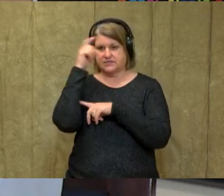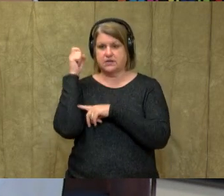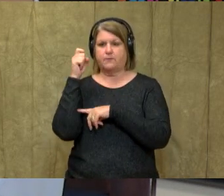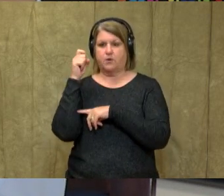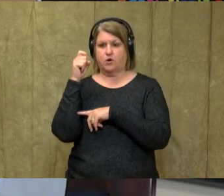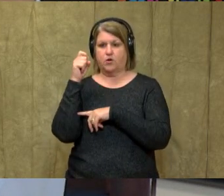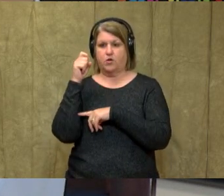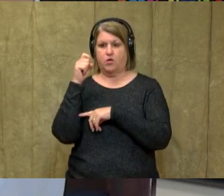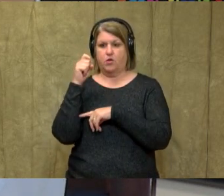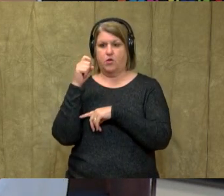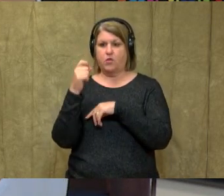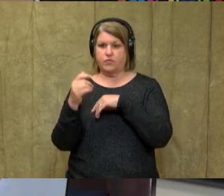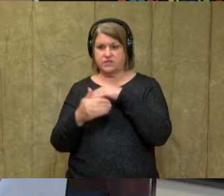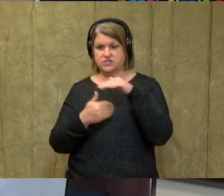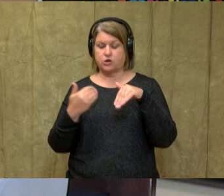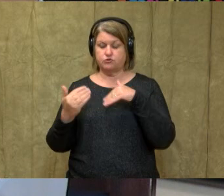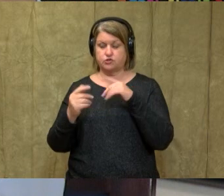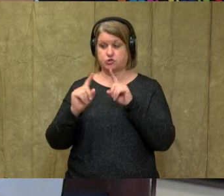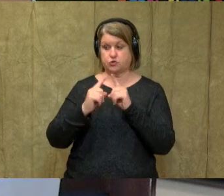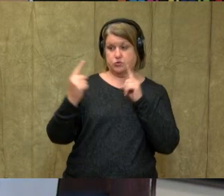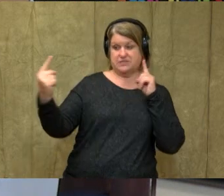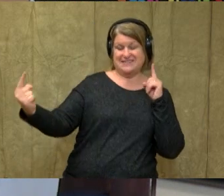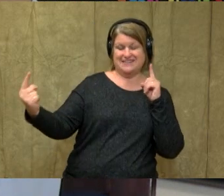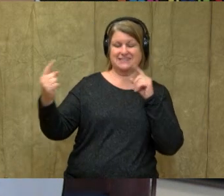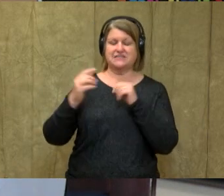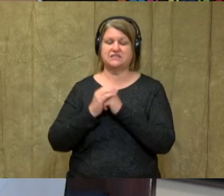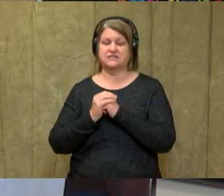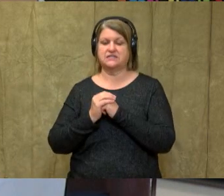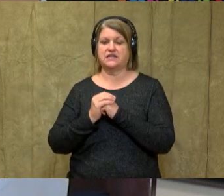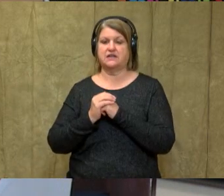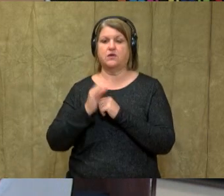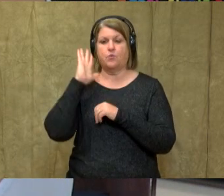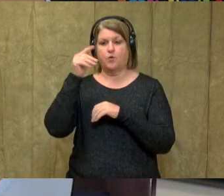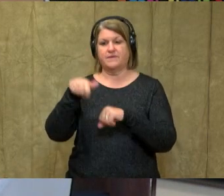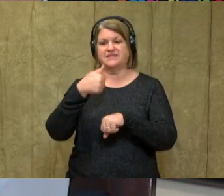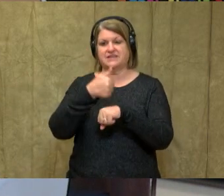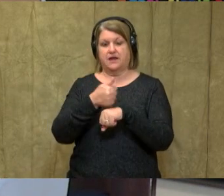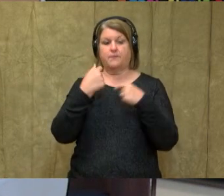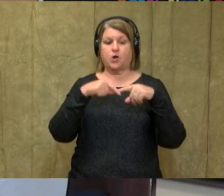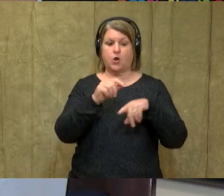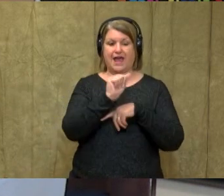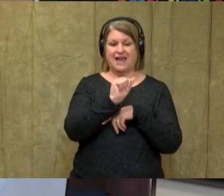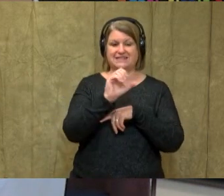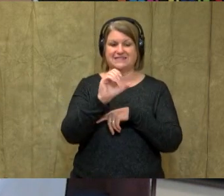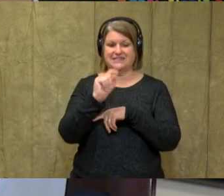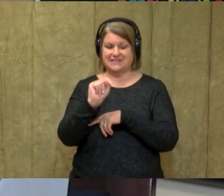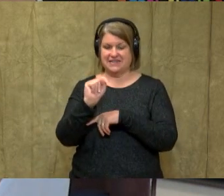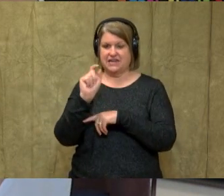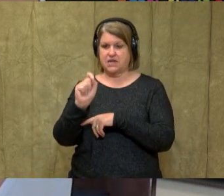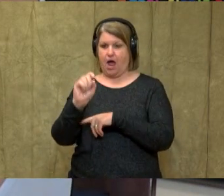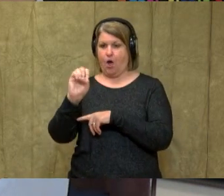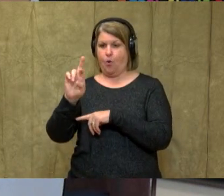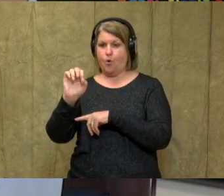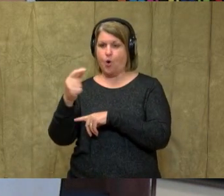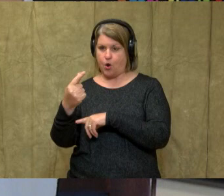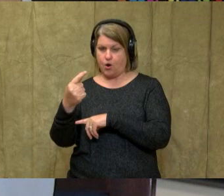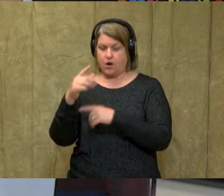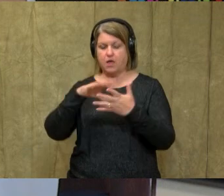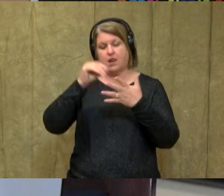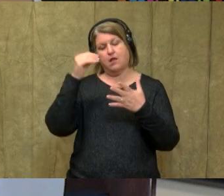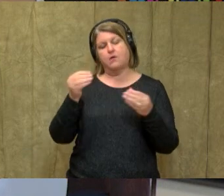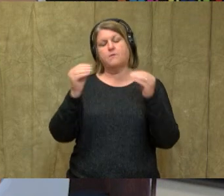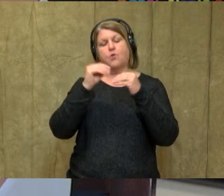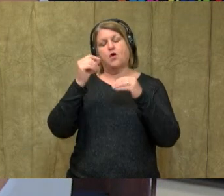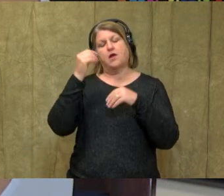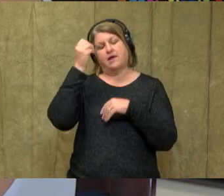place during June and July. So you can go to act.org and find out more information about that. But juniors,